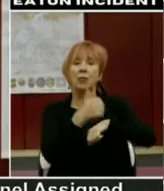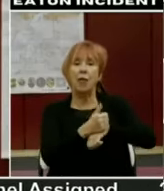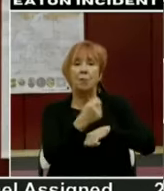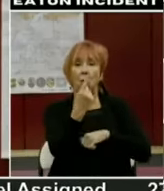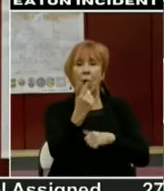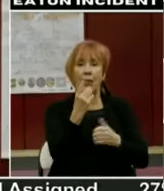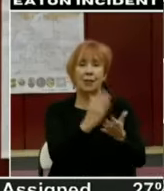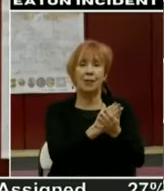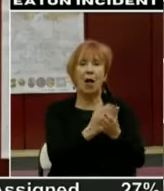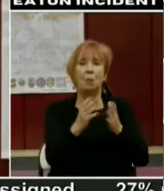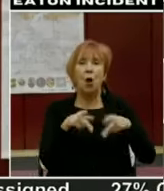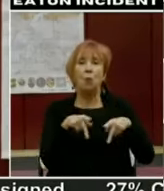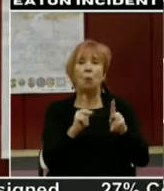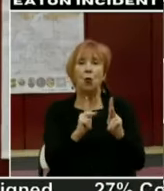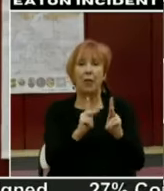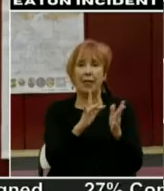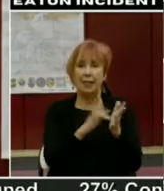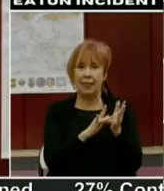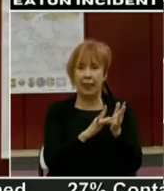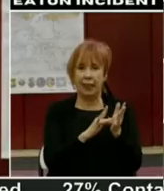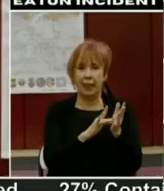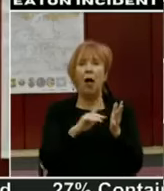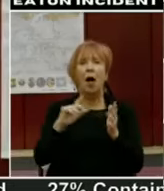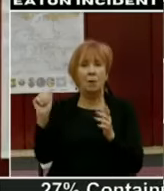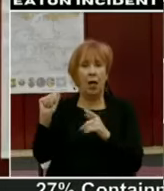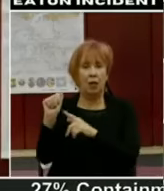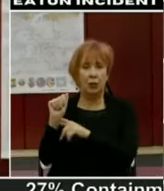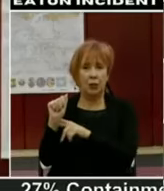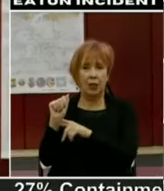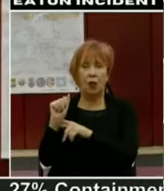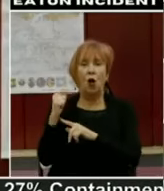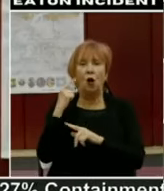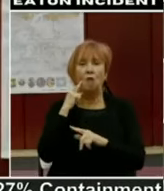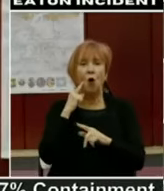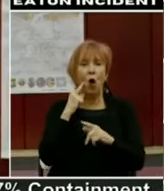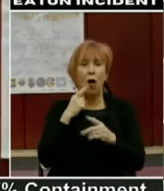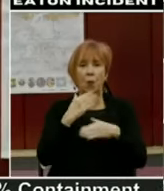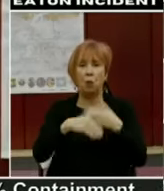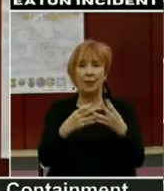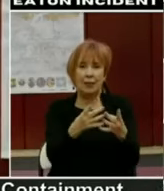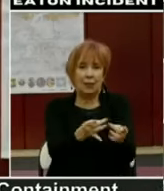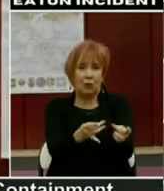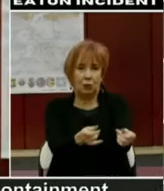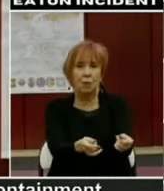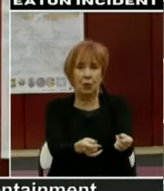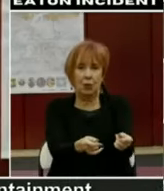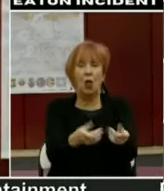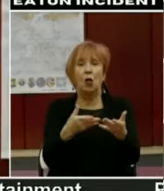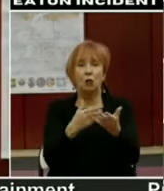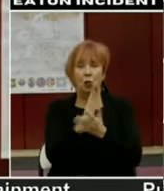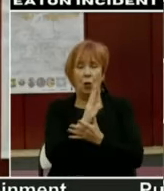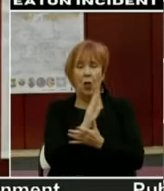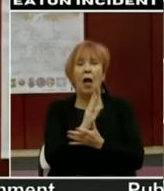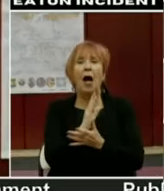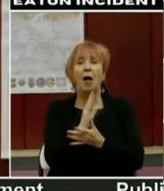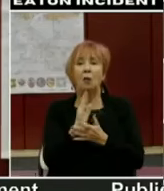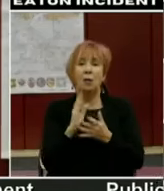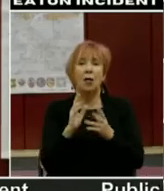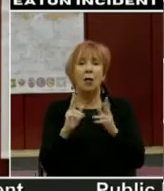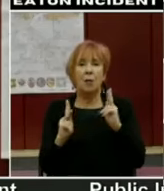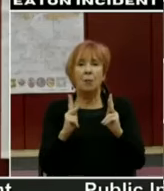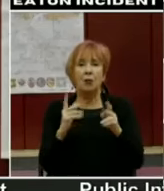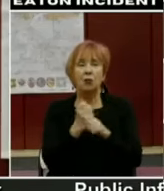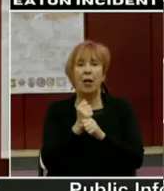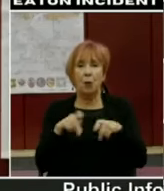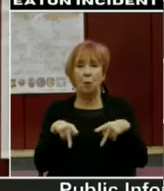Altadena, located physically in Altadena, to streamline the permitting process and to provide easy access to necessary services. You may